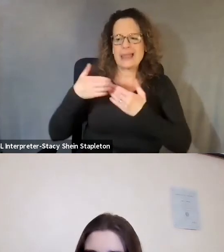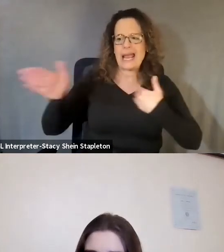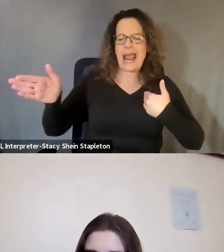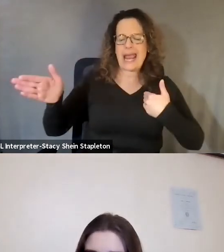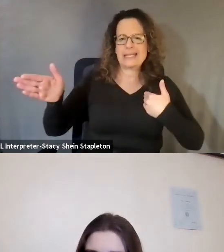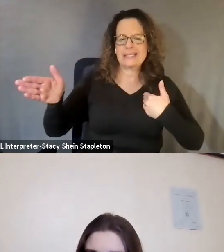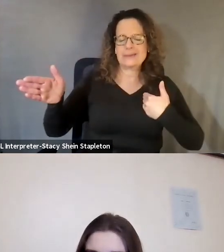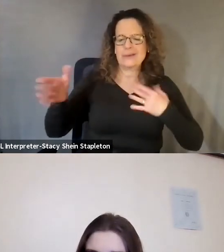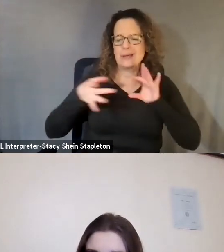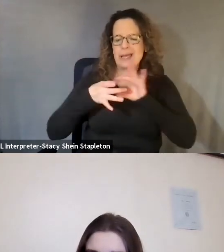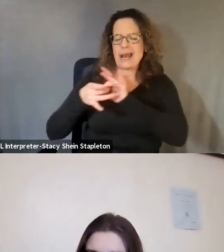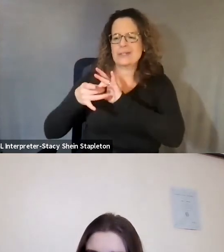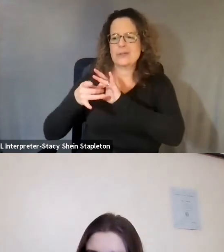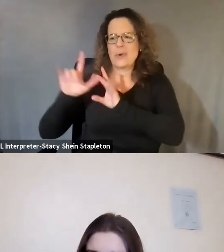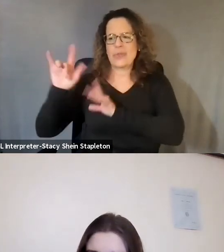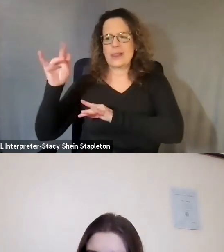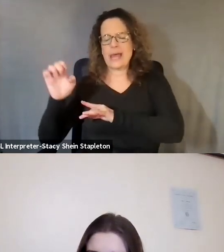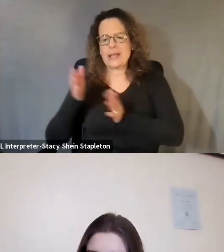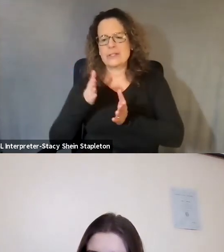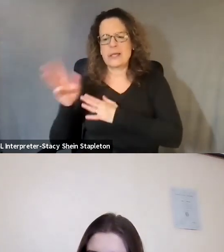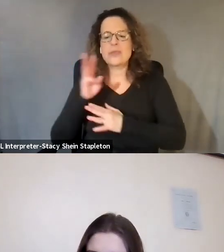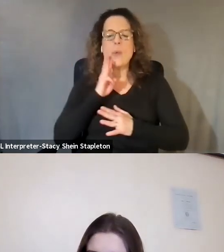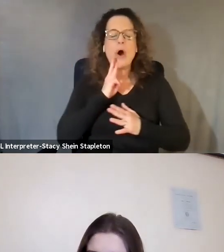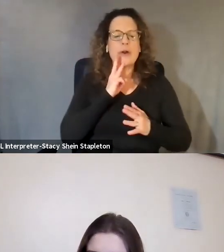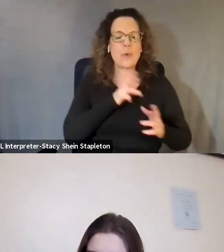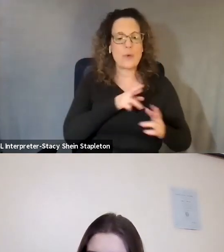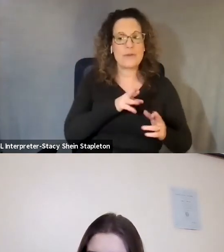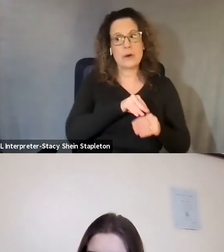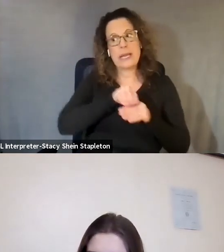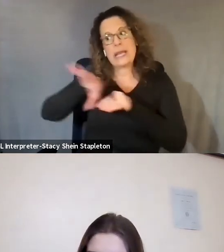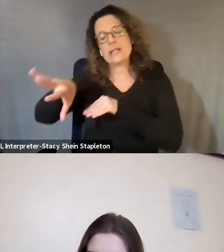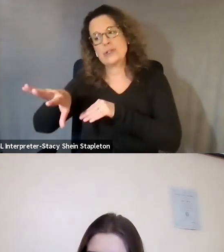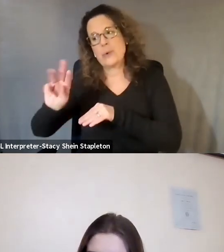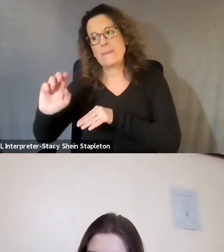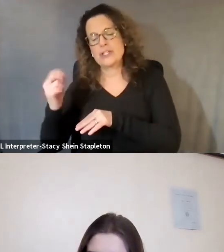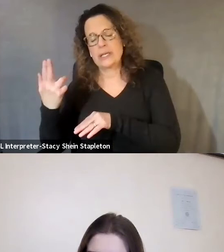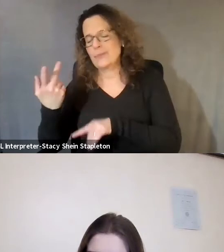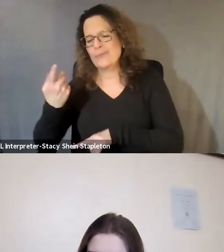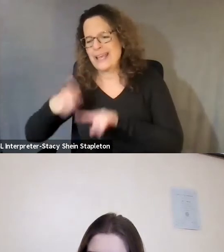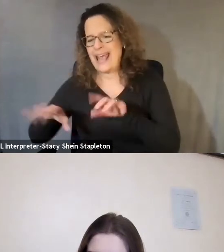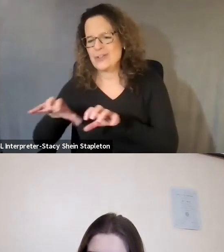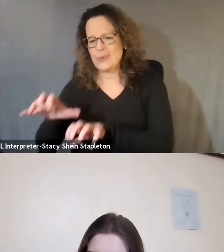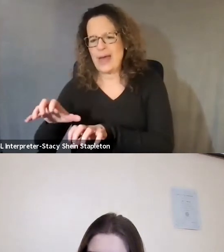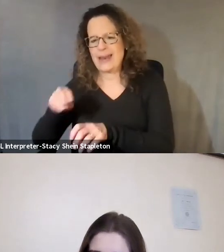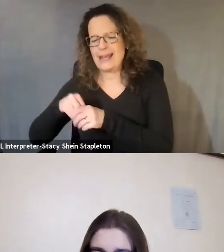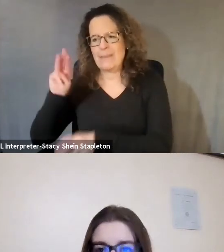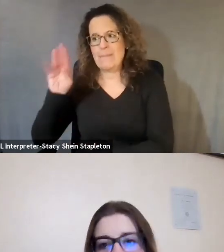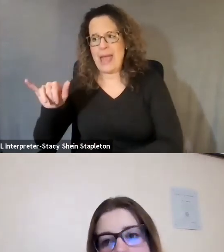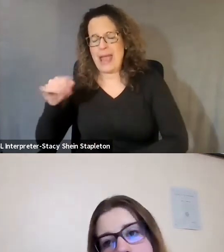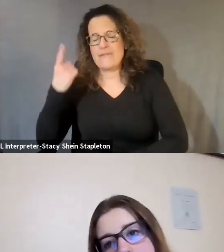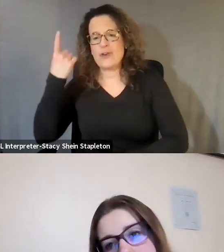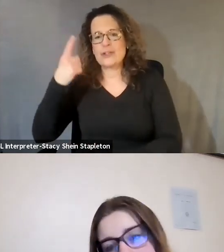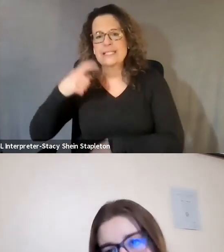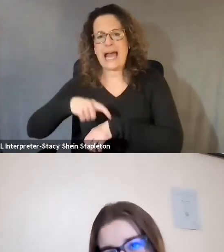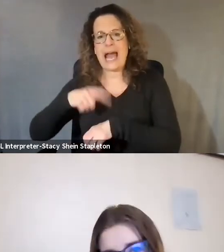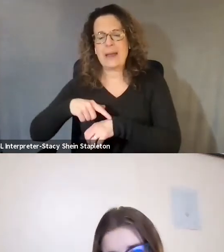lead to Lake Michigan to let water from the river out into Lake Michigan. That couldn't happen in May for the first time